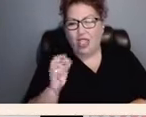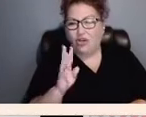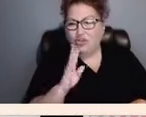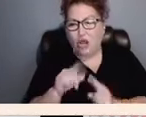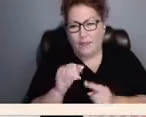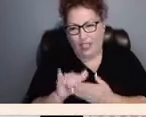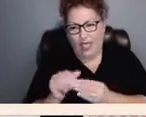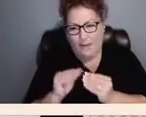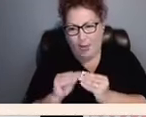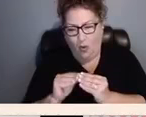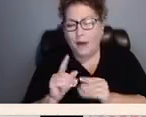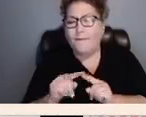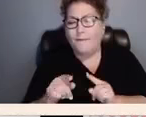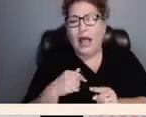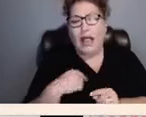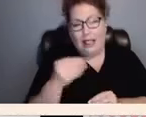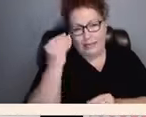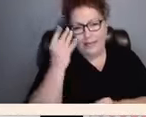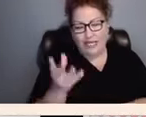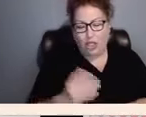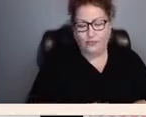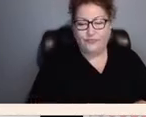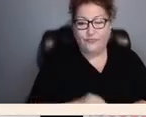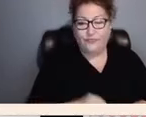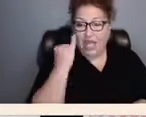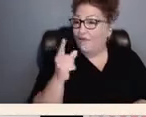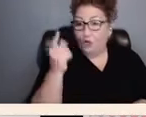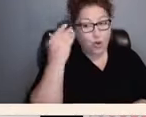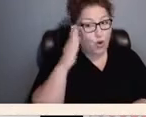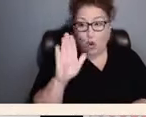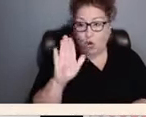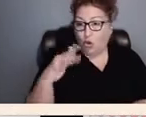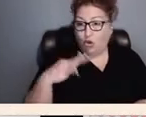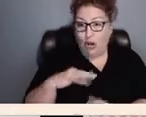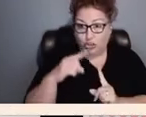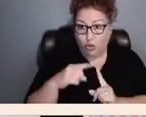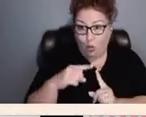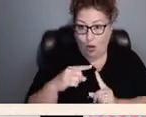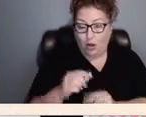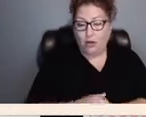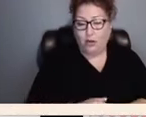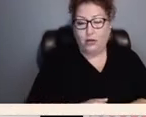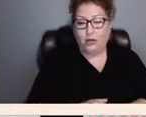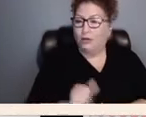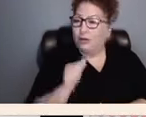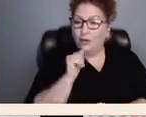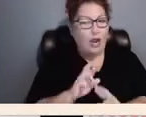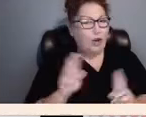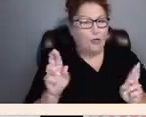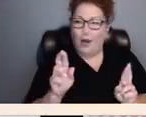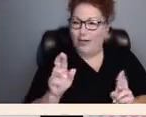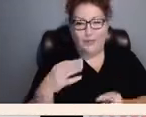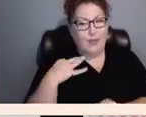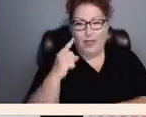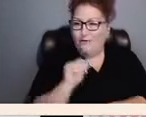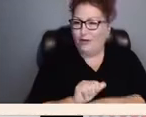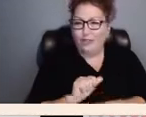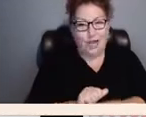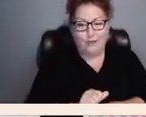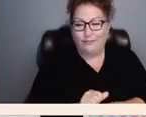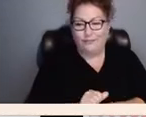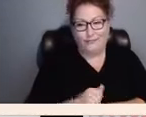But let me just tell you this. If you don't know your credit score, you're not ready to be applying for a job. And I'm going to leave it at